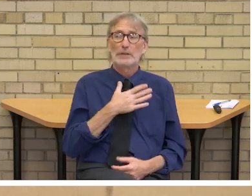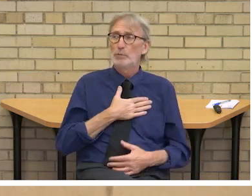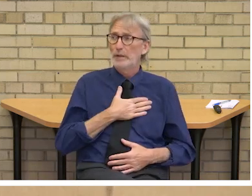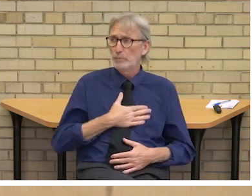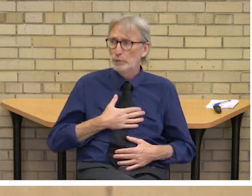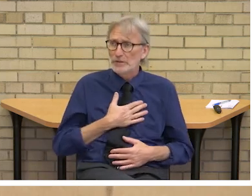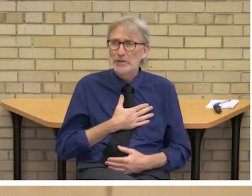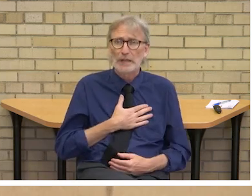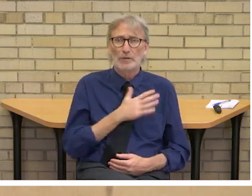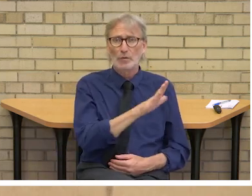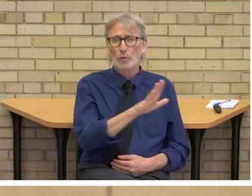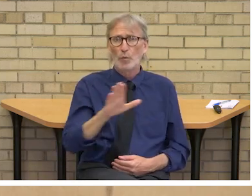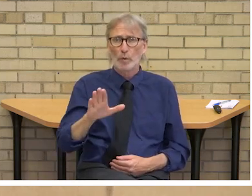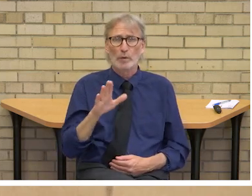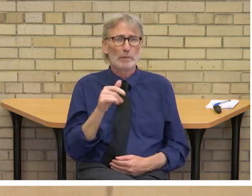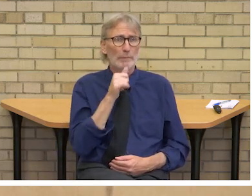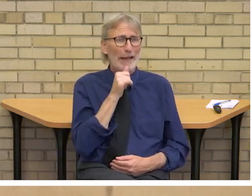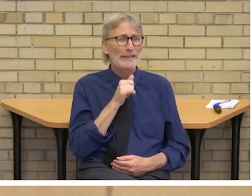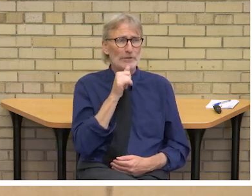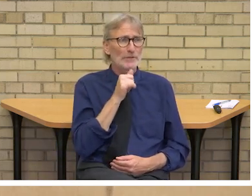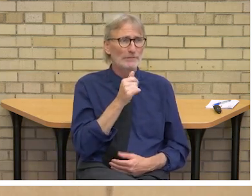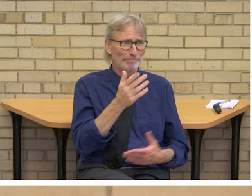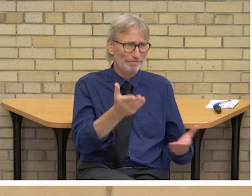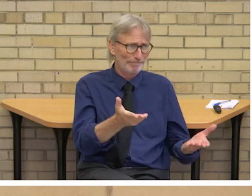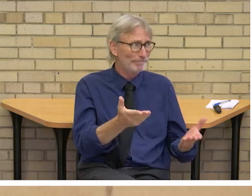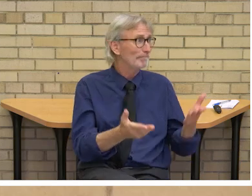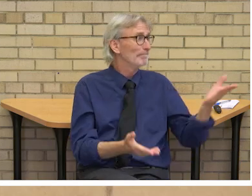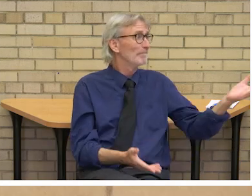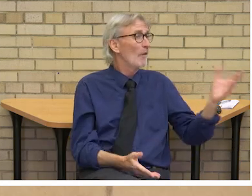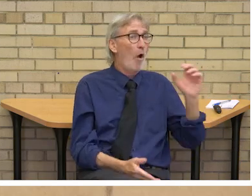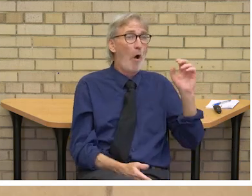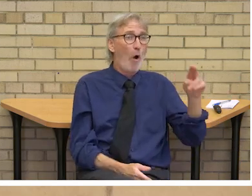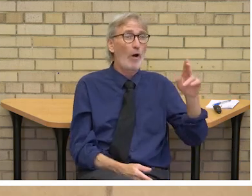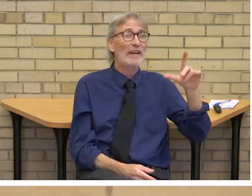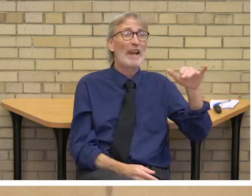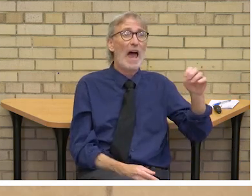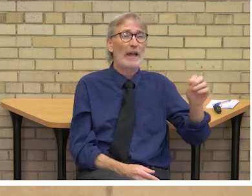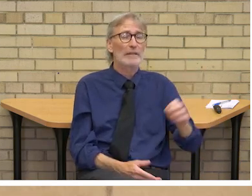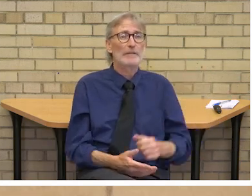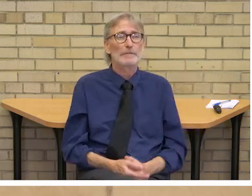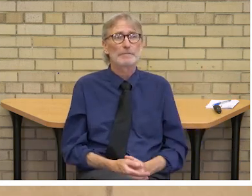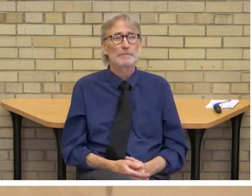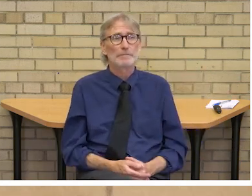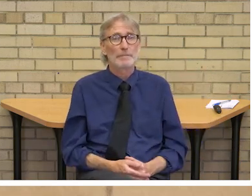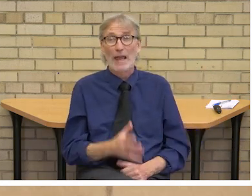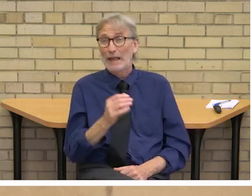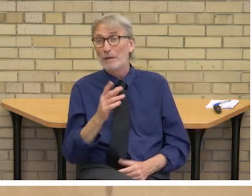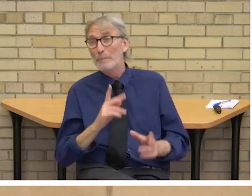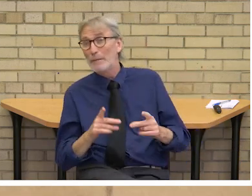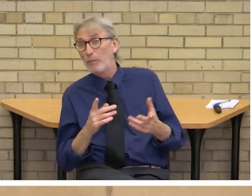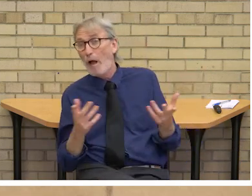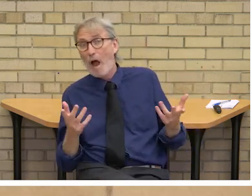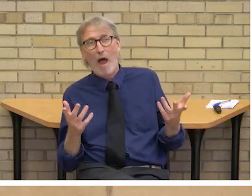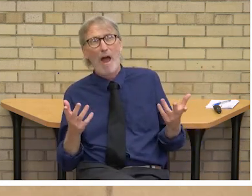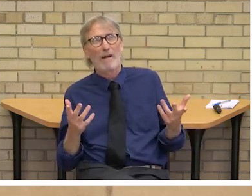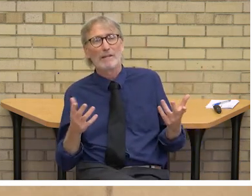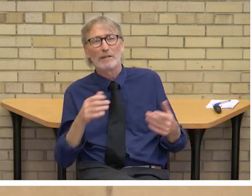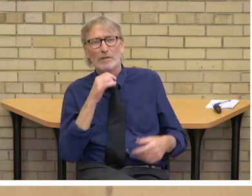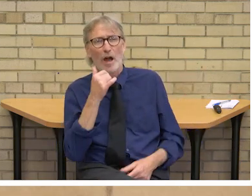the patience with everyone in this room and everyone online and people who didn't make it for the fact